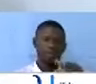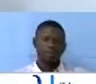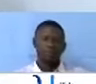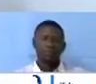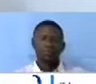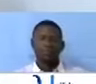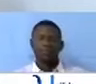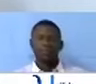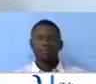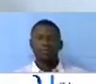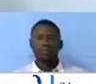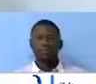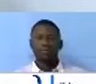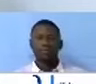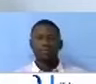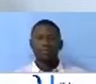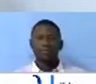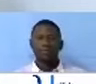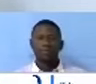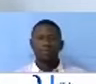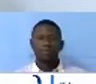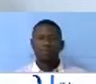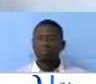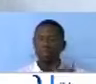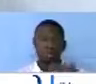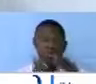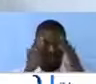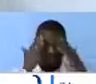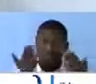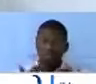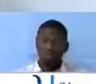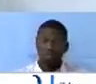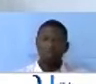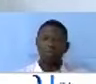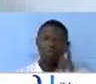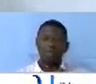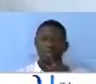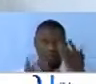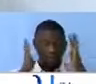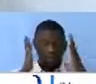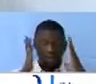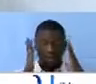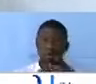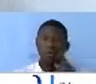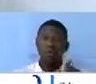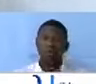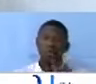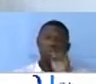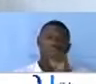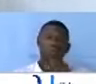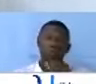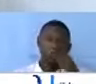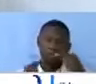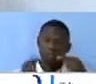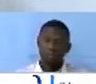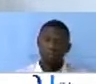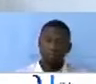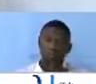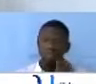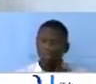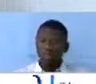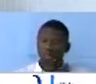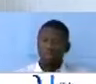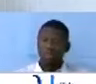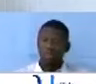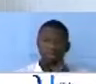statement. But that is the problem, Mr. Barry. That is the problem with your statement. You sitting here telling the commission that you did not know that there